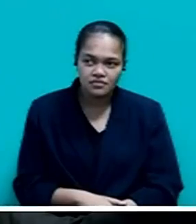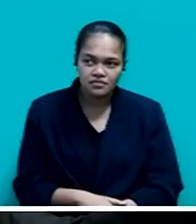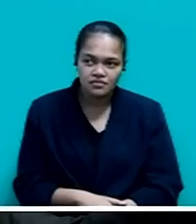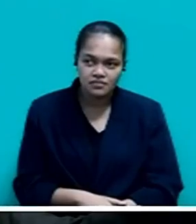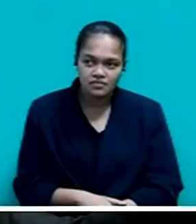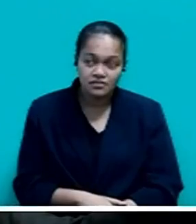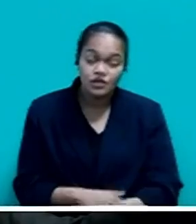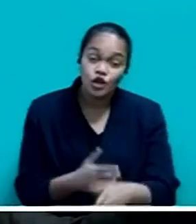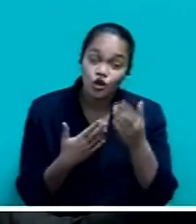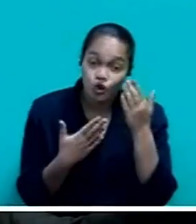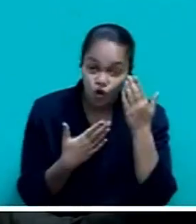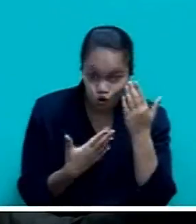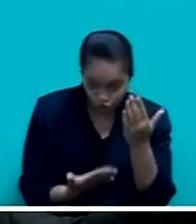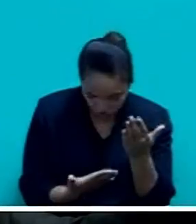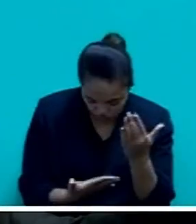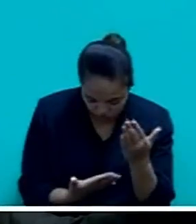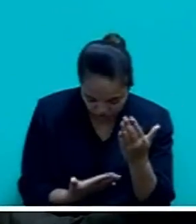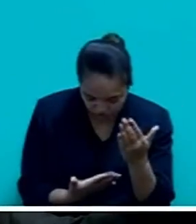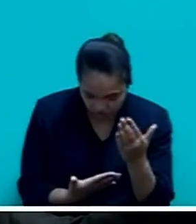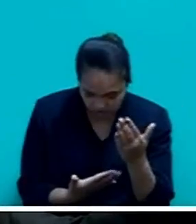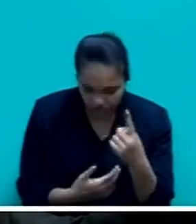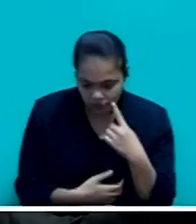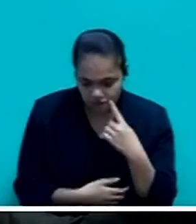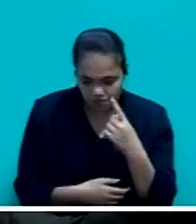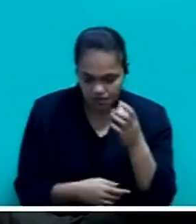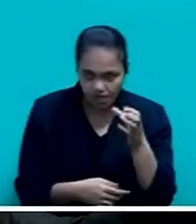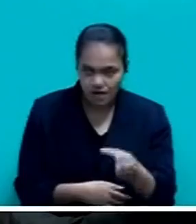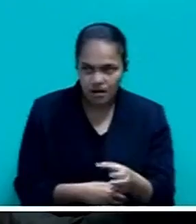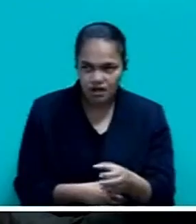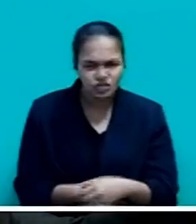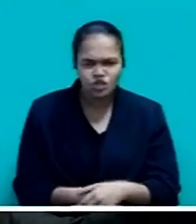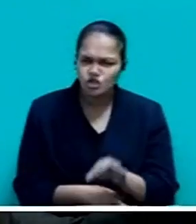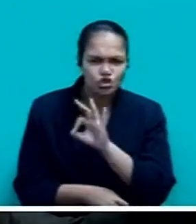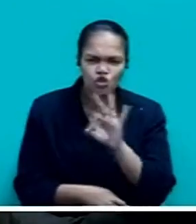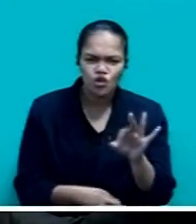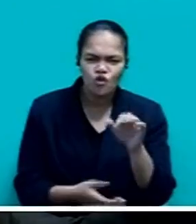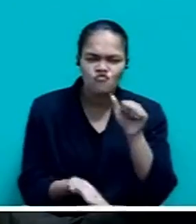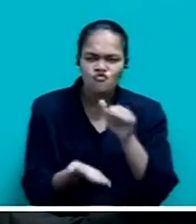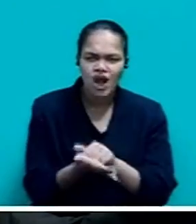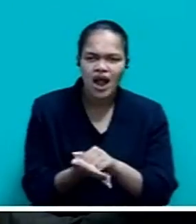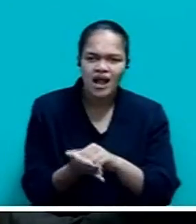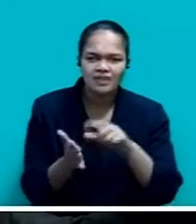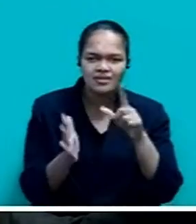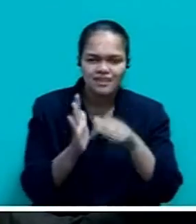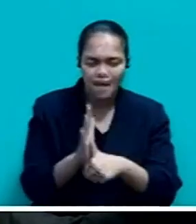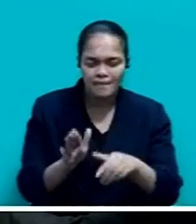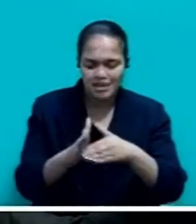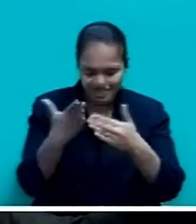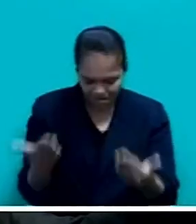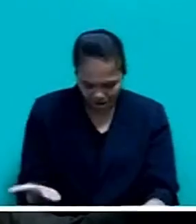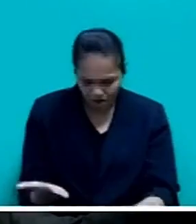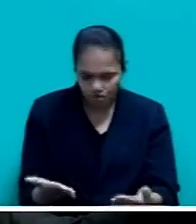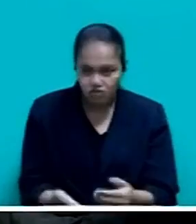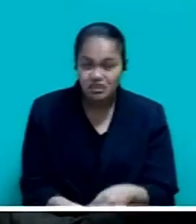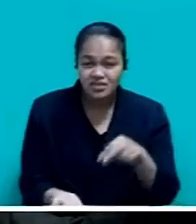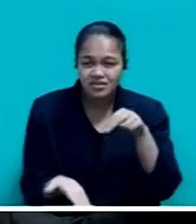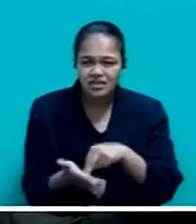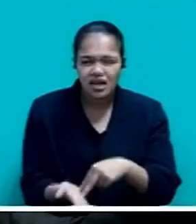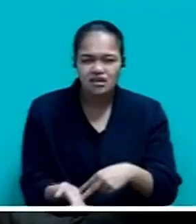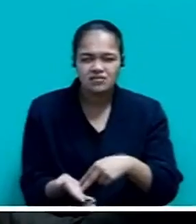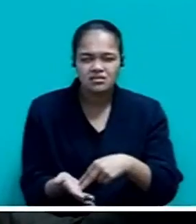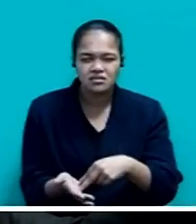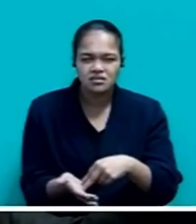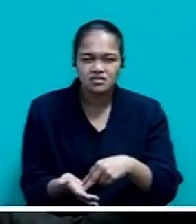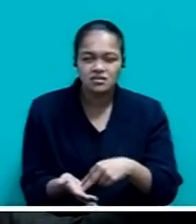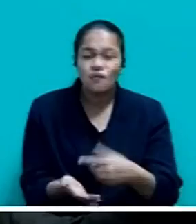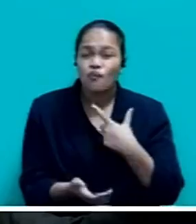Honorable Speaker, there is no right time than now. This law was brought in under Standing Order 51. The women